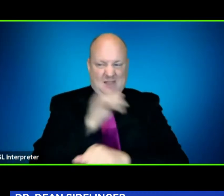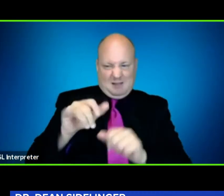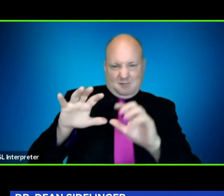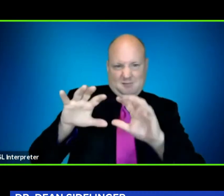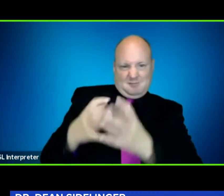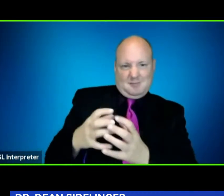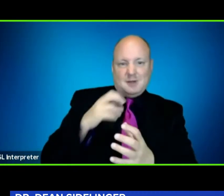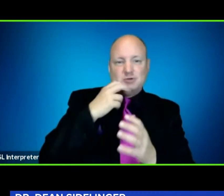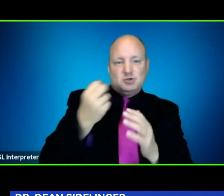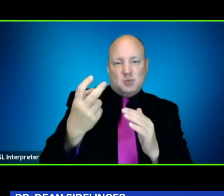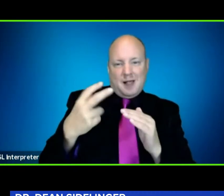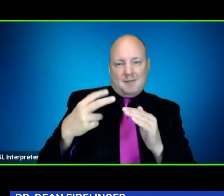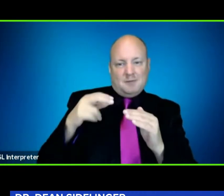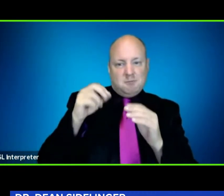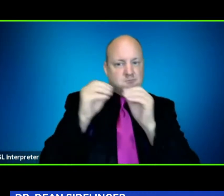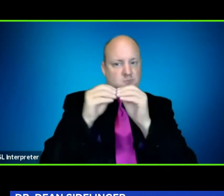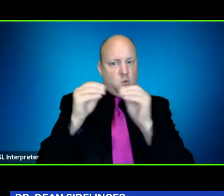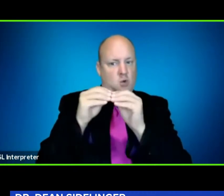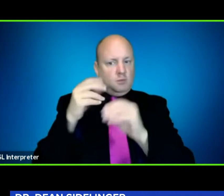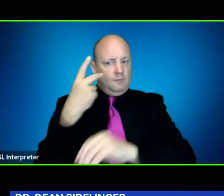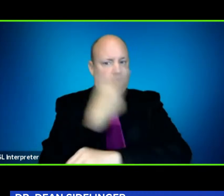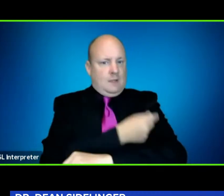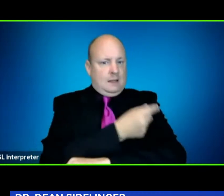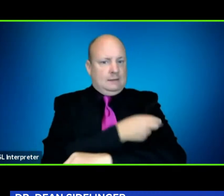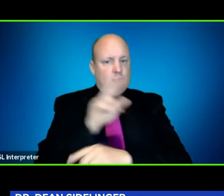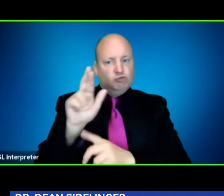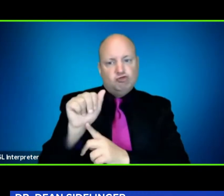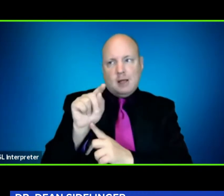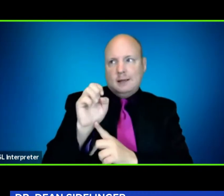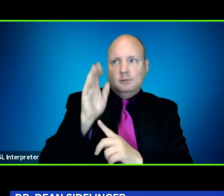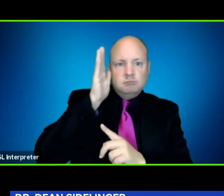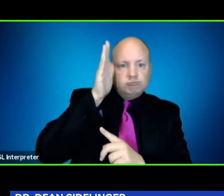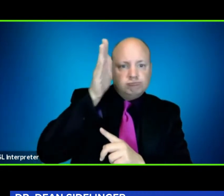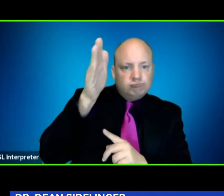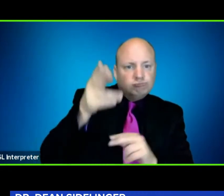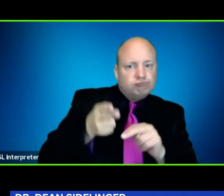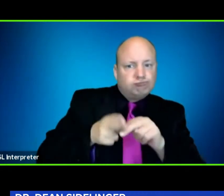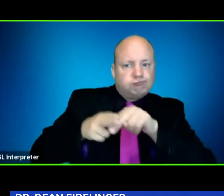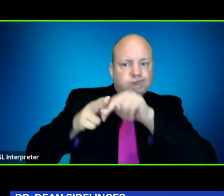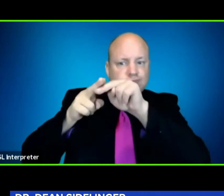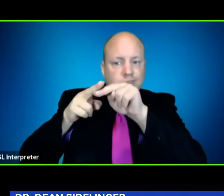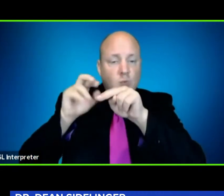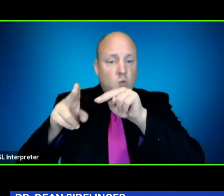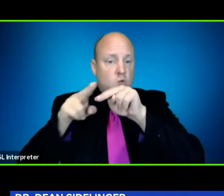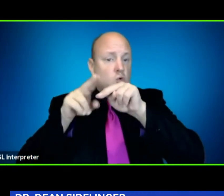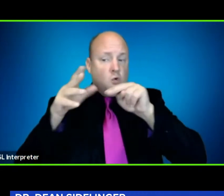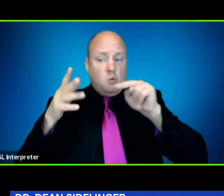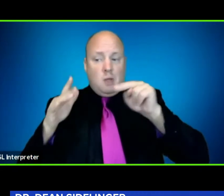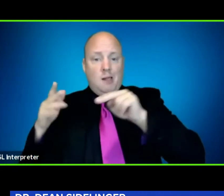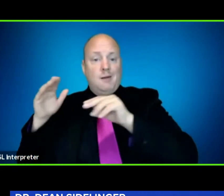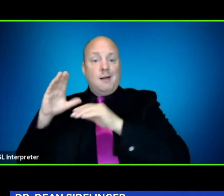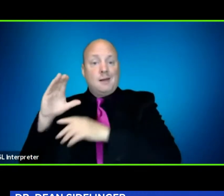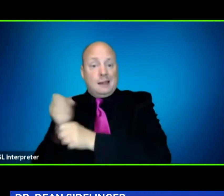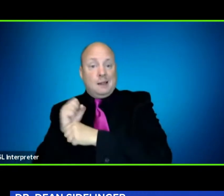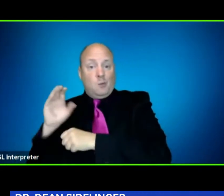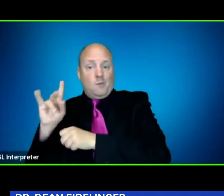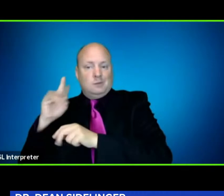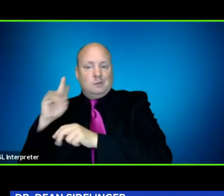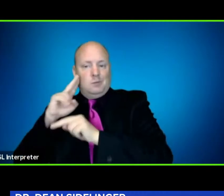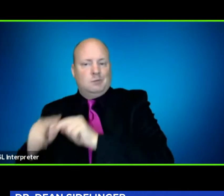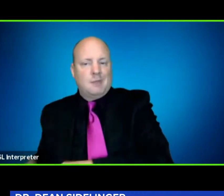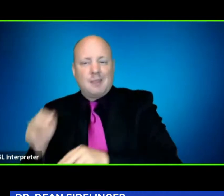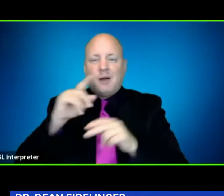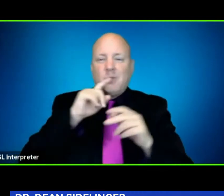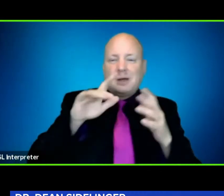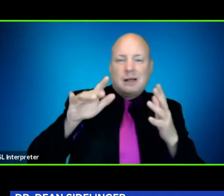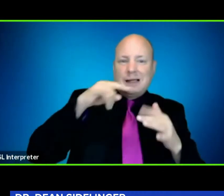momentum needed to decisively contain this virus so we can all get back to doing the things we love and miss. To everyone who has taken